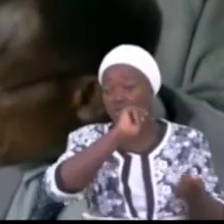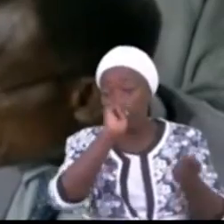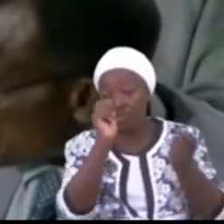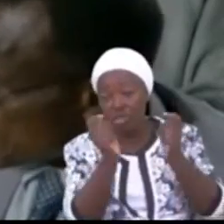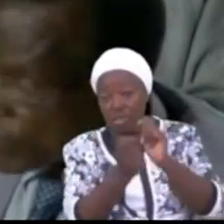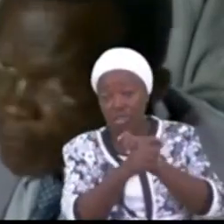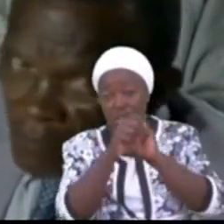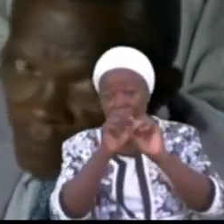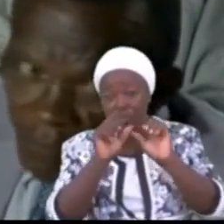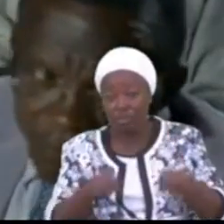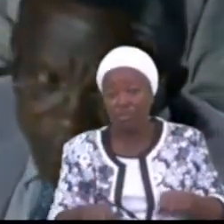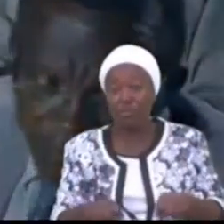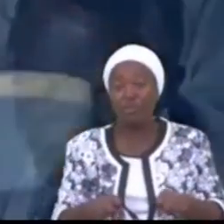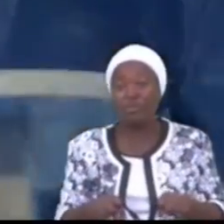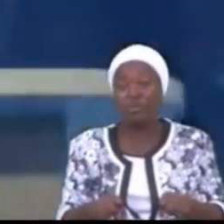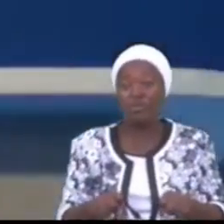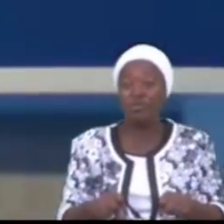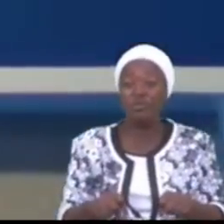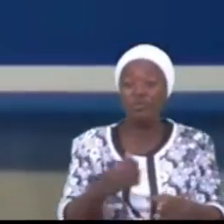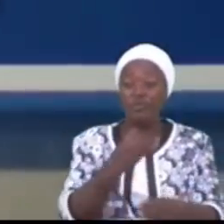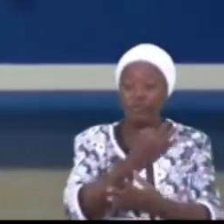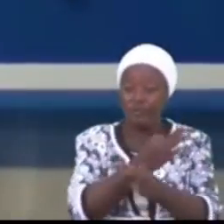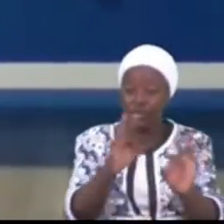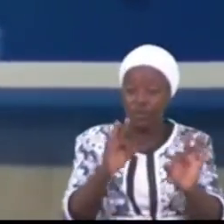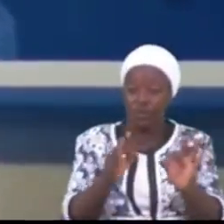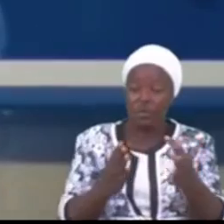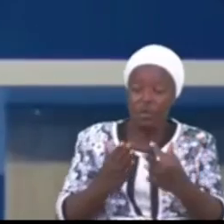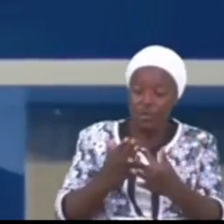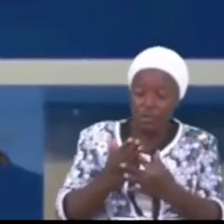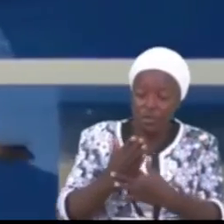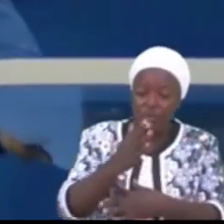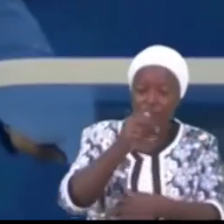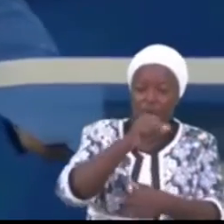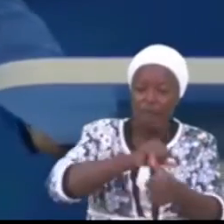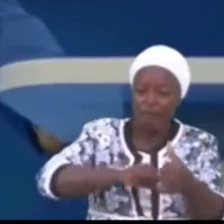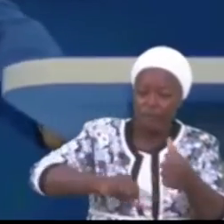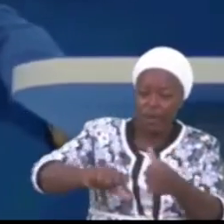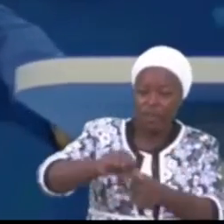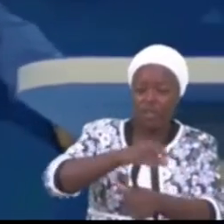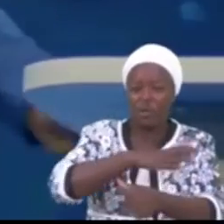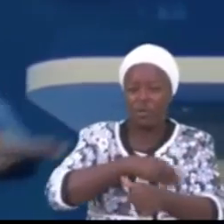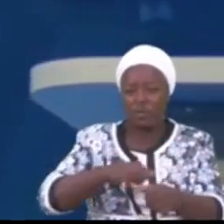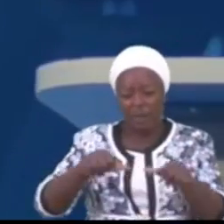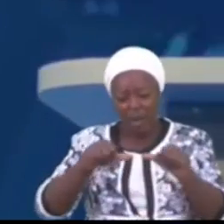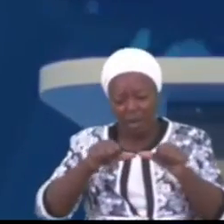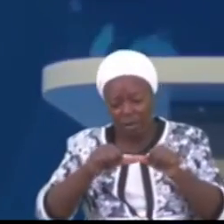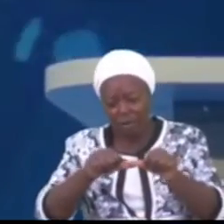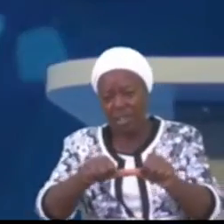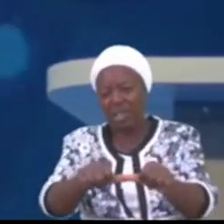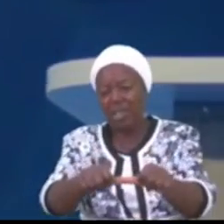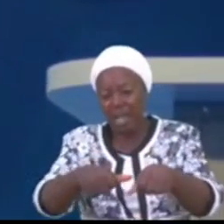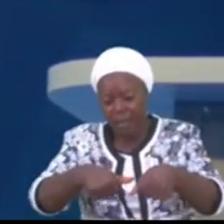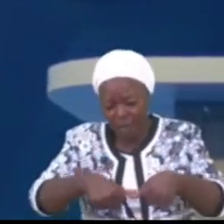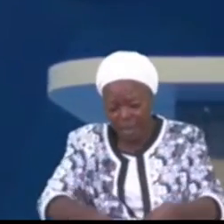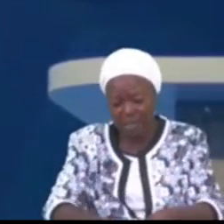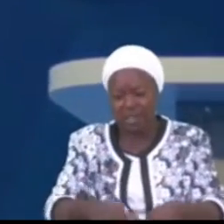through fellowship and constantly abiding in the